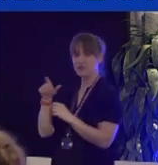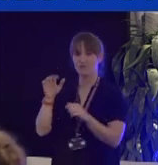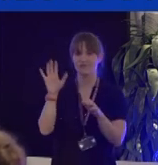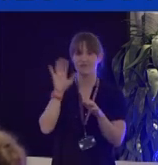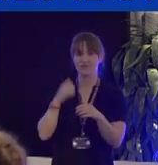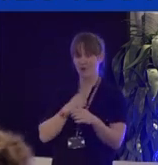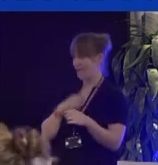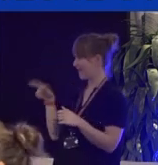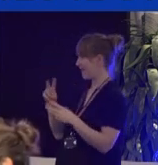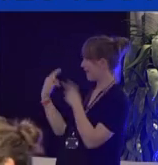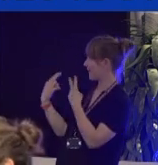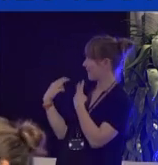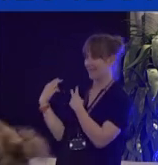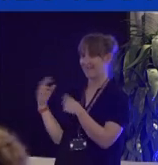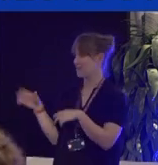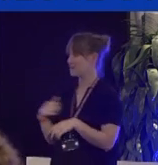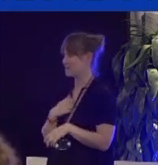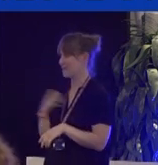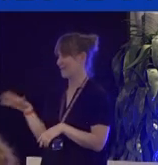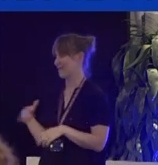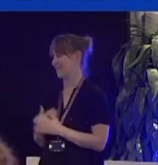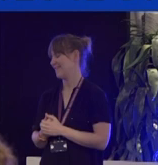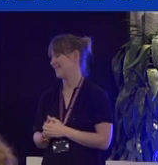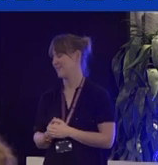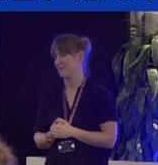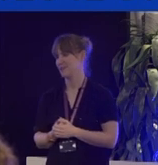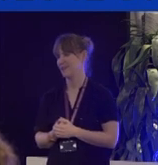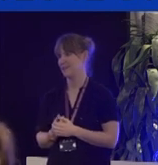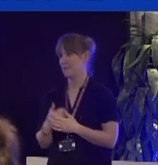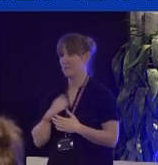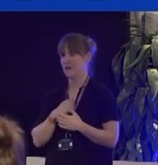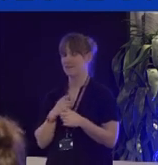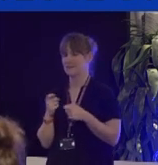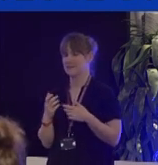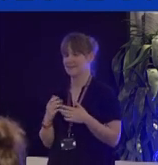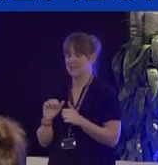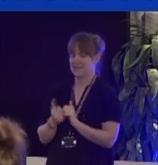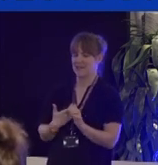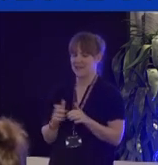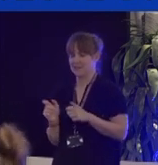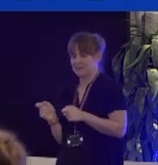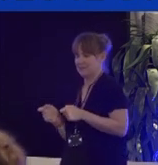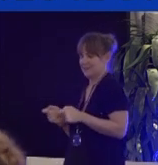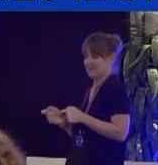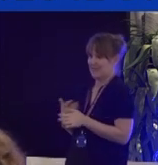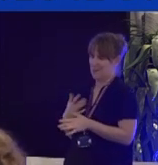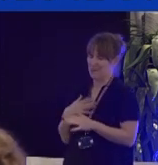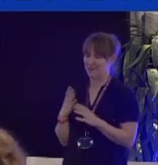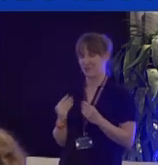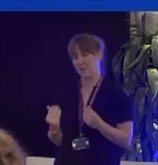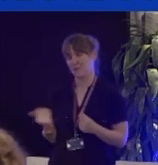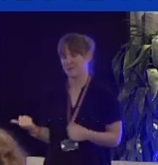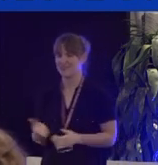Excuse me, is that telling you? Yeah. So, I mean, in terms of, like, my ability to be an umpire, I'm kind of soft.